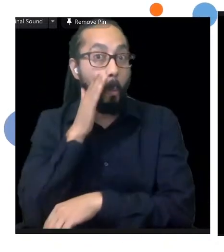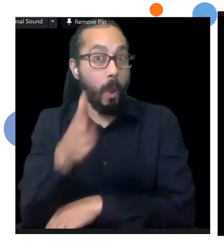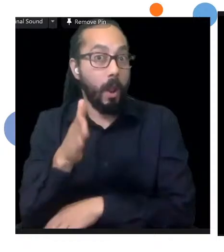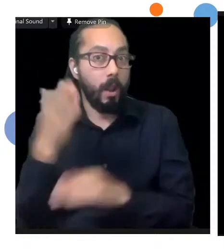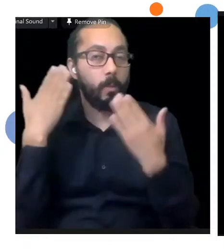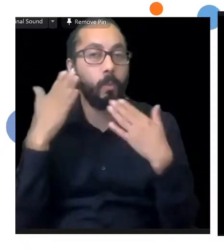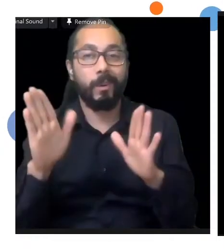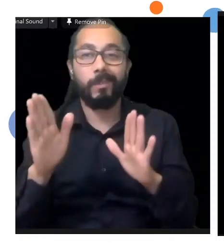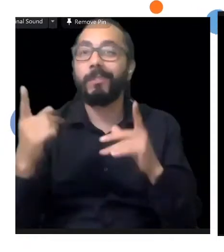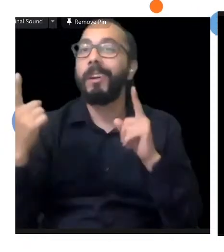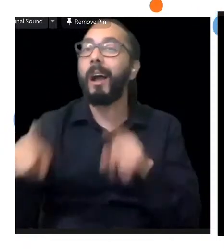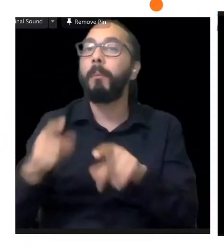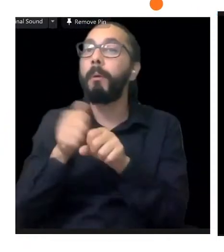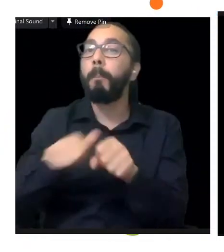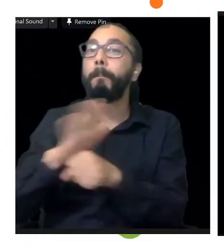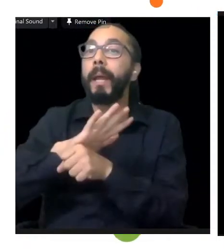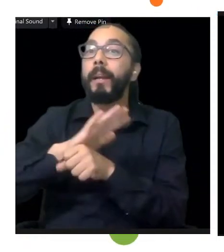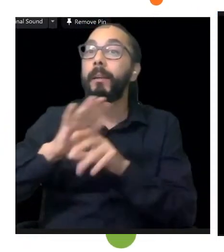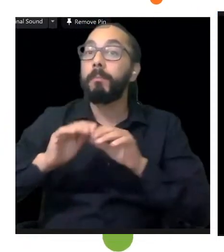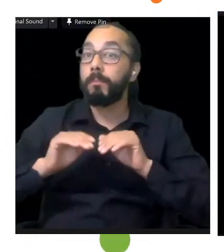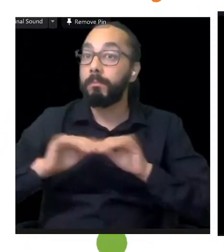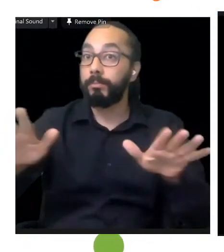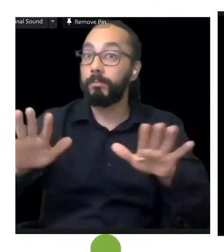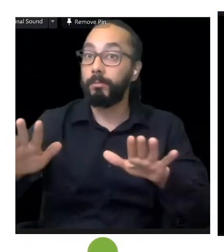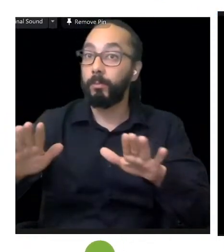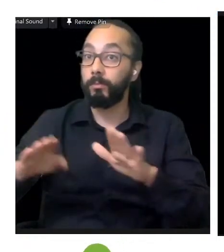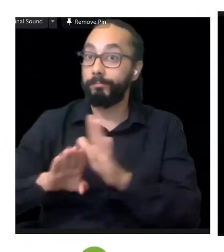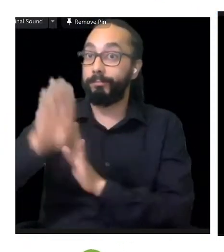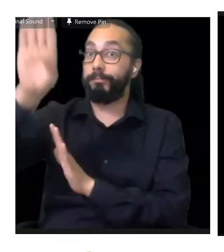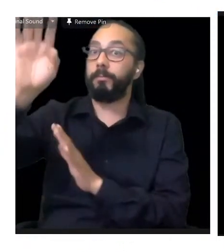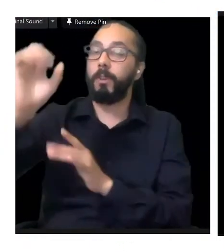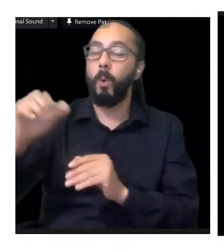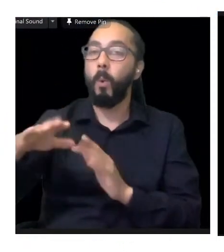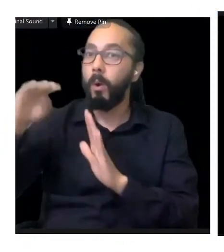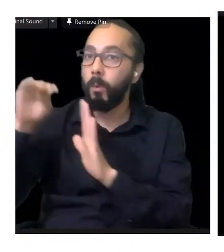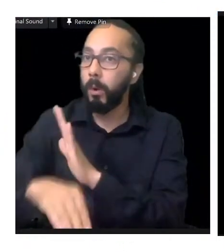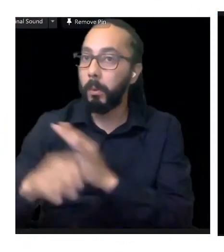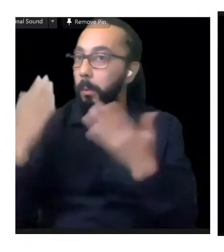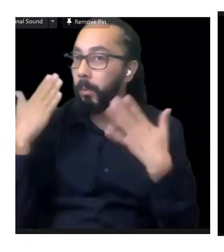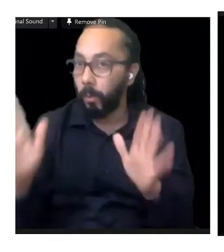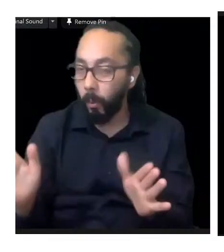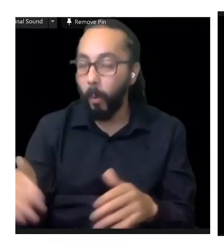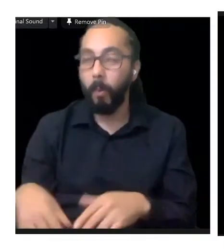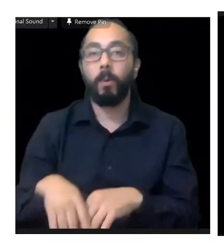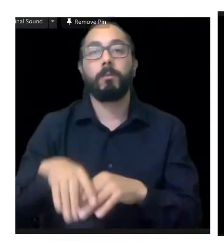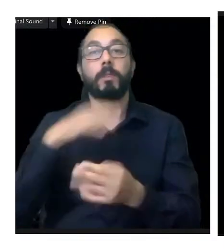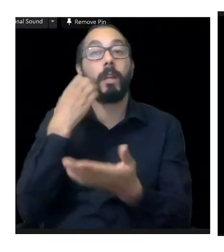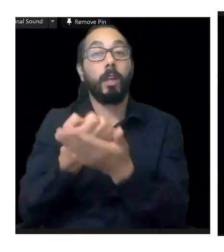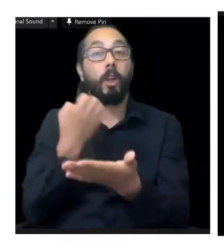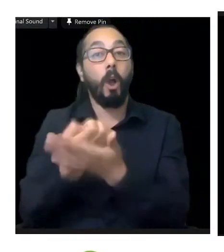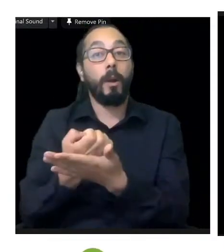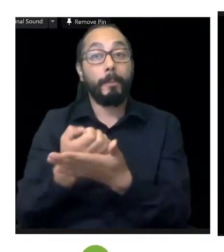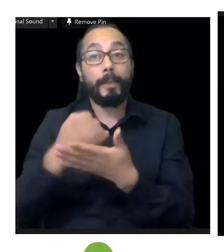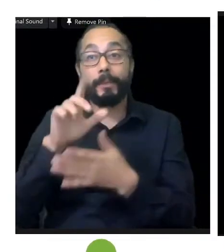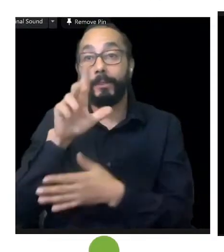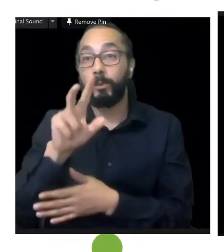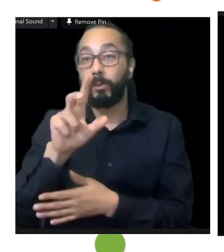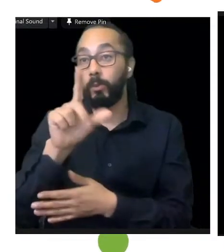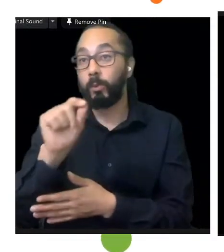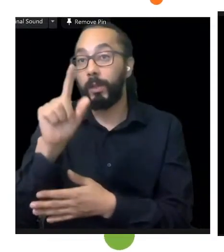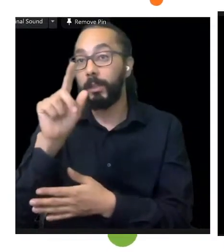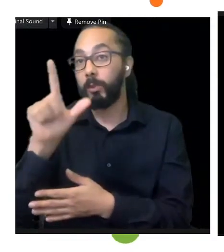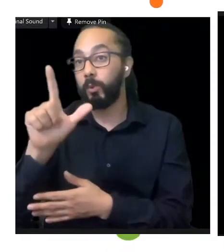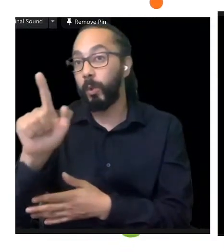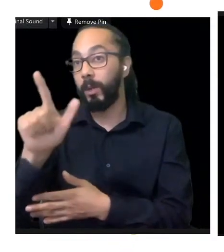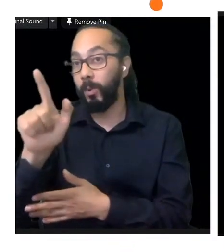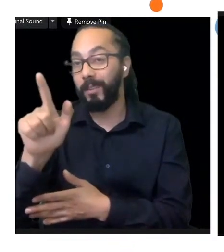the pandemic will be in 2021. Second of all, we don't know what the state of the economy will be in 2021. And third of all, and I think this is